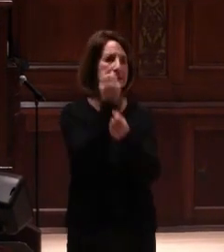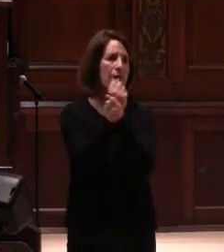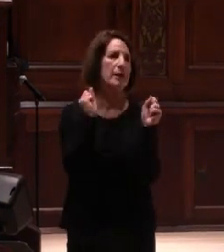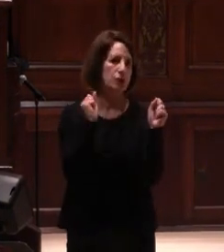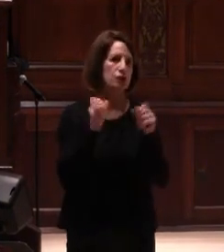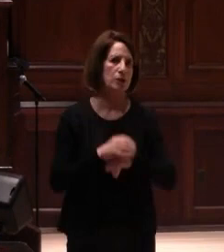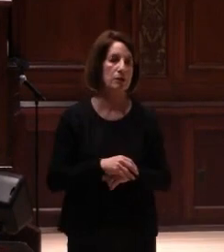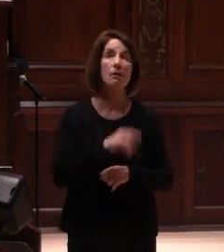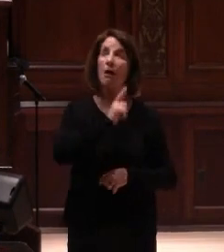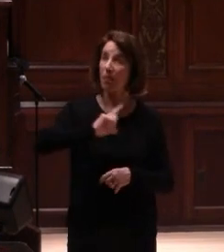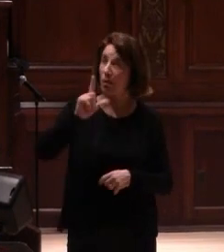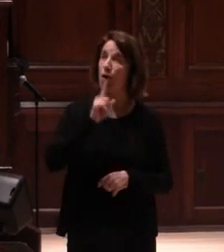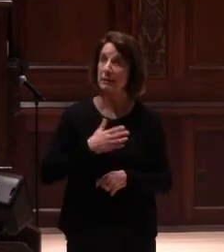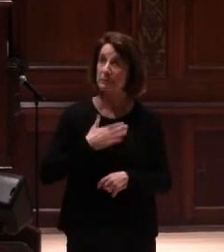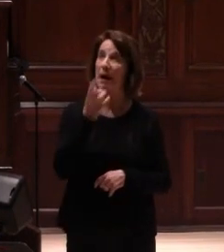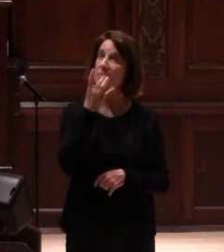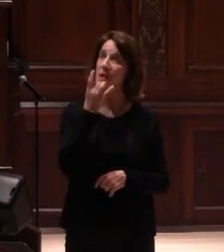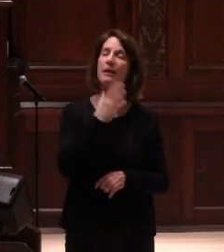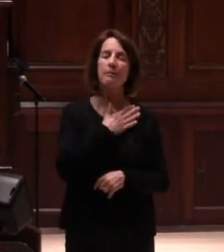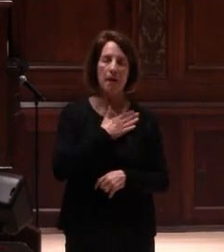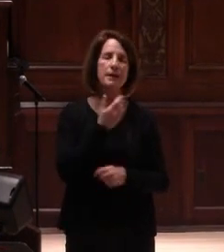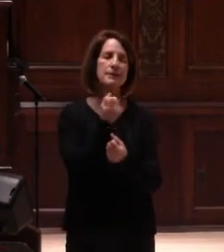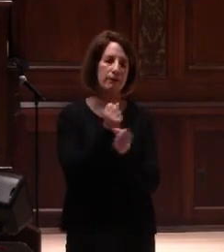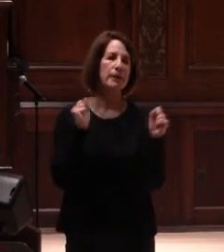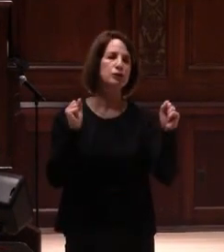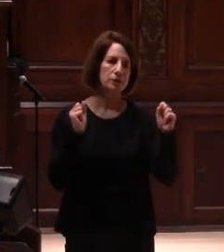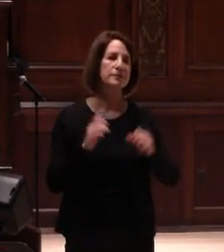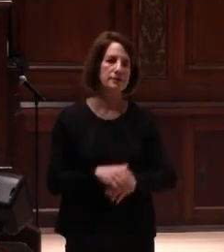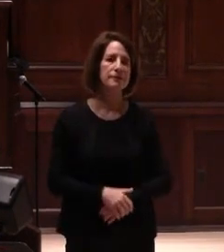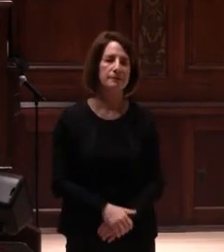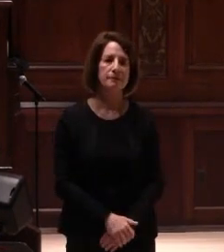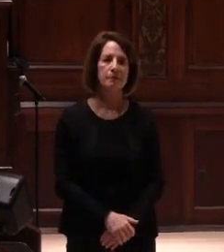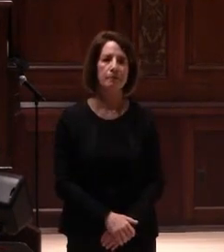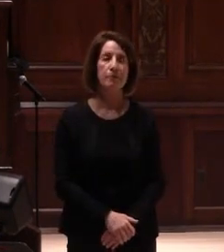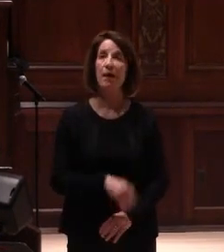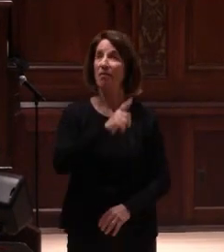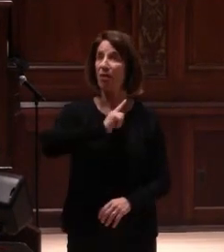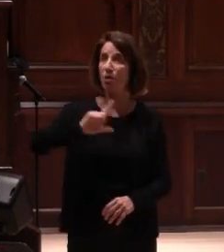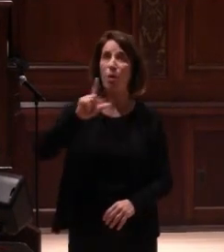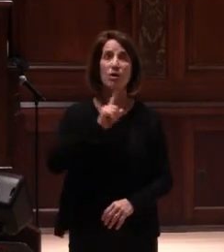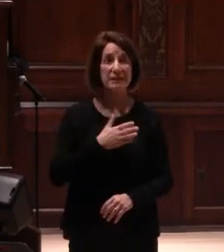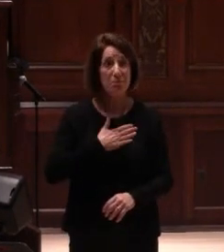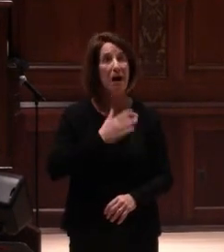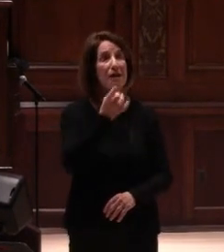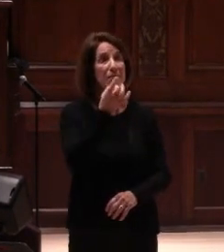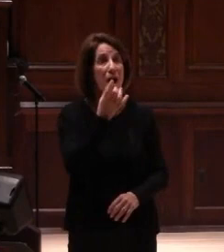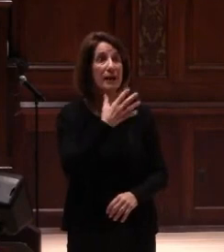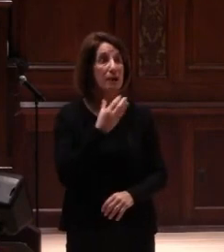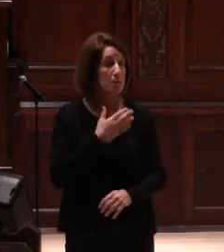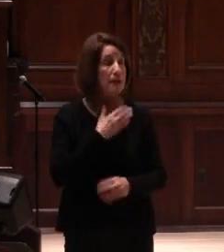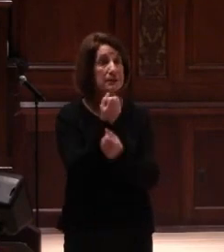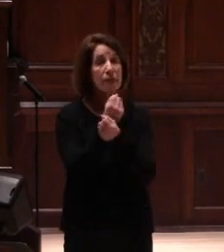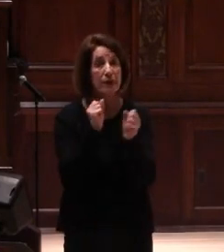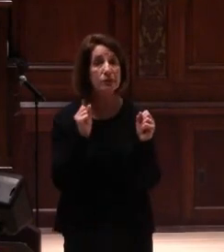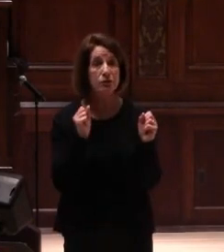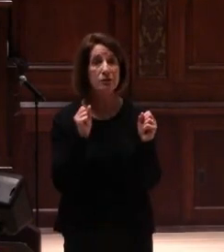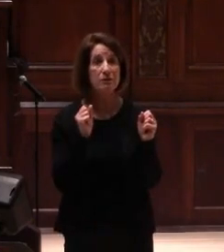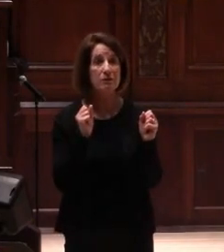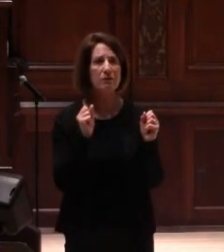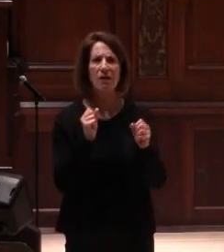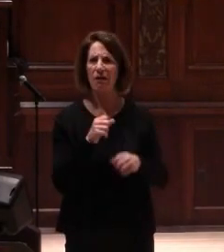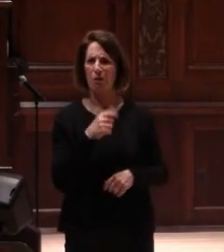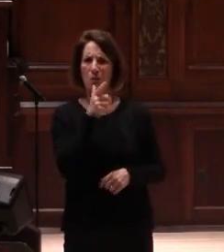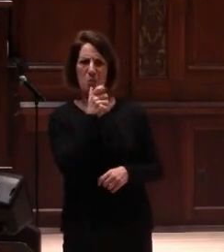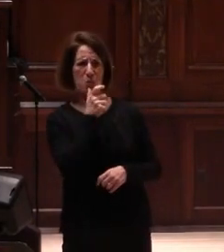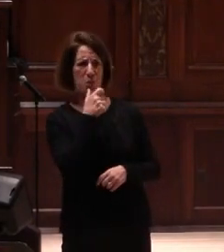The Lord, my light, my salvation. The Lord is my light and my salvation.